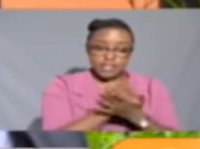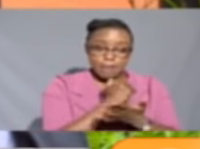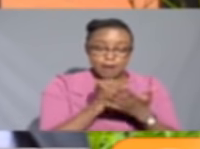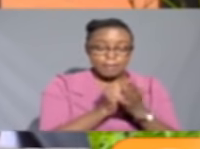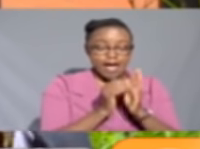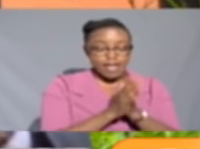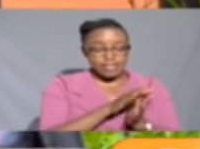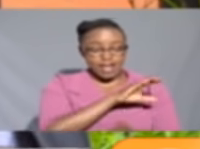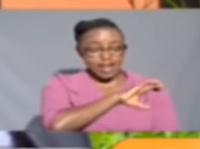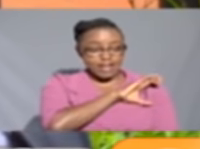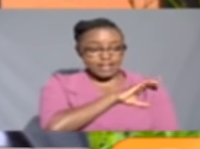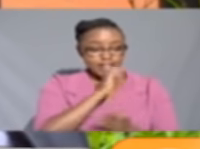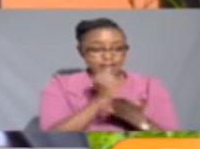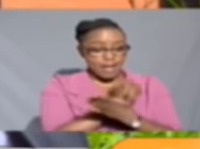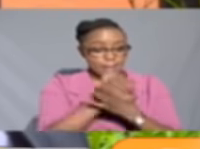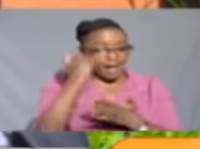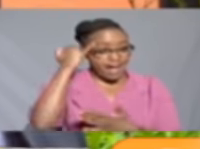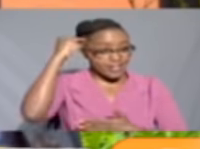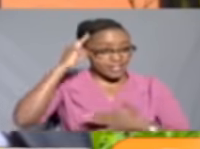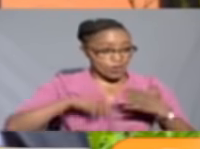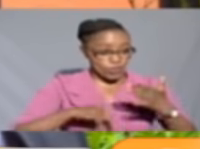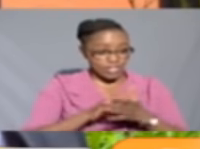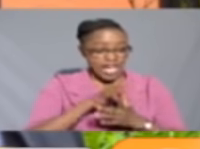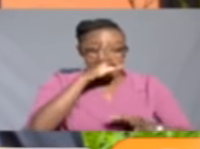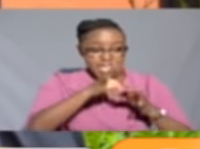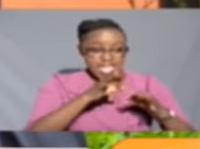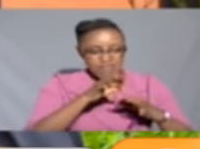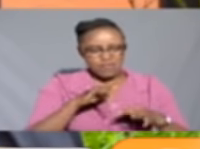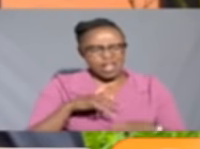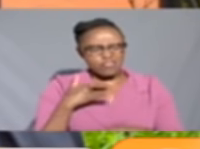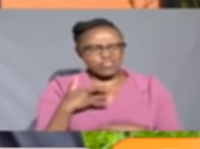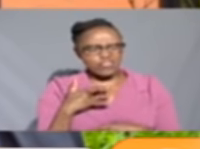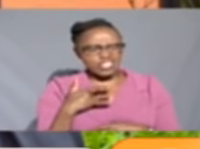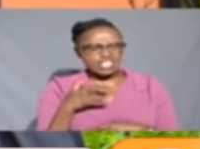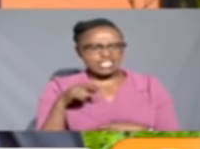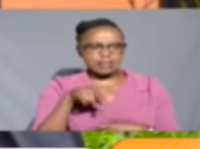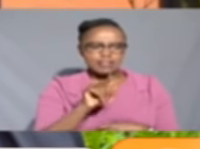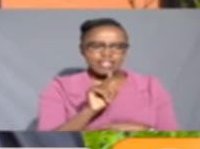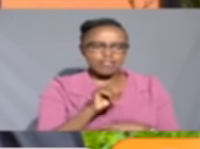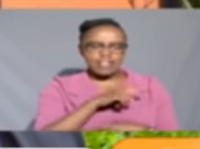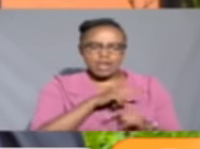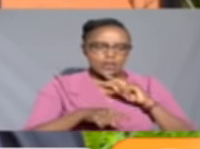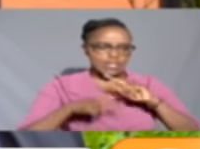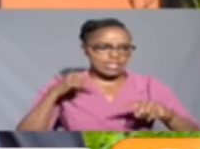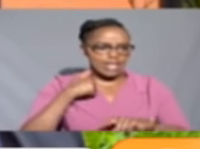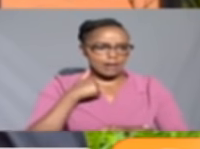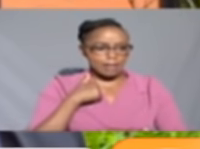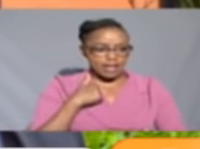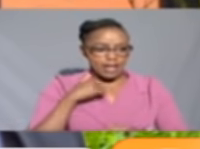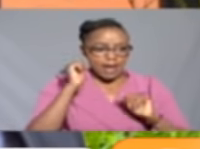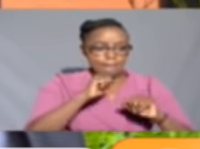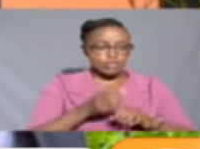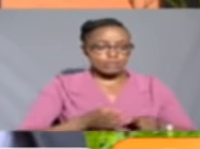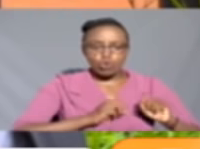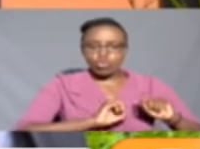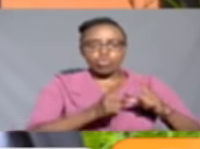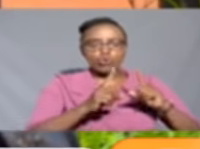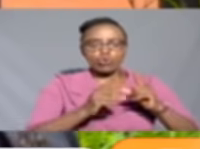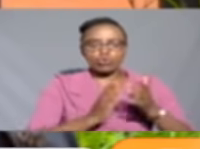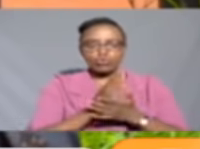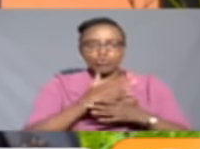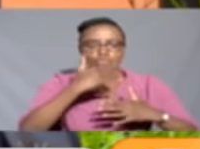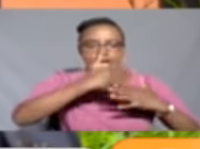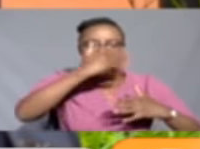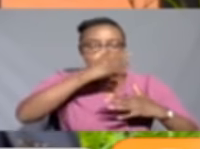Canadian passport. The idea was, if I felt like they were going to kill me, I would throw them through the window so